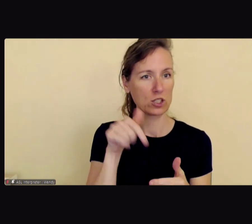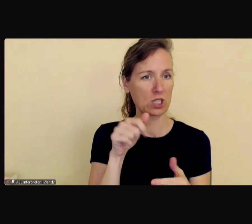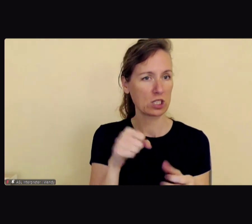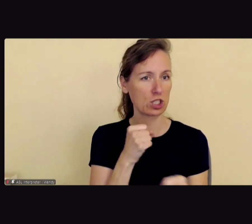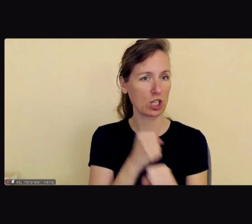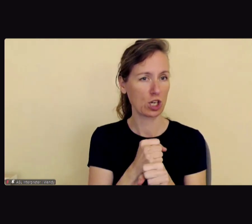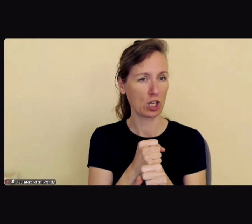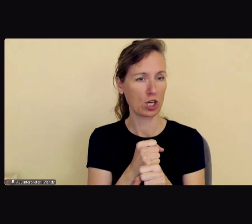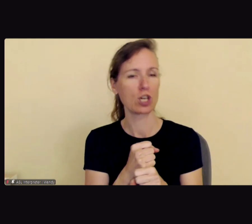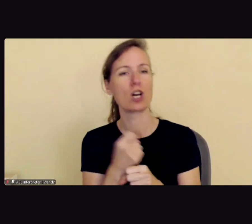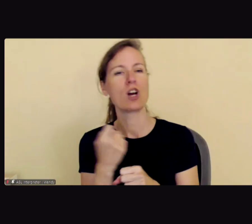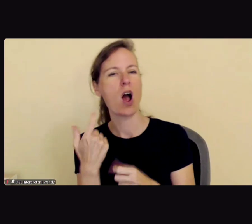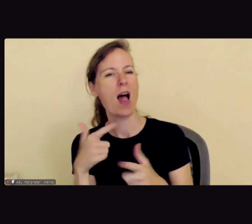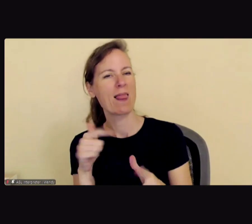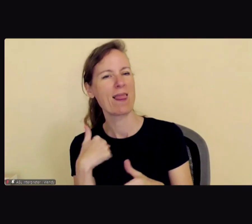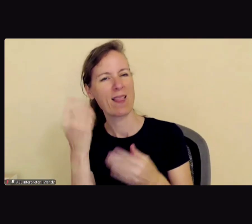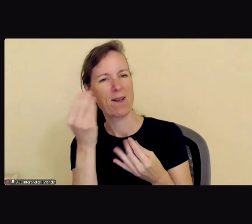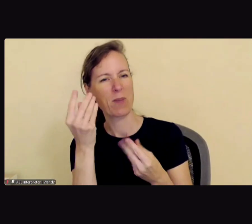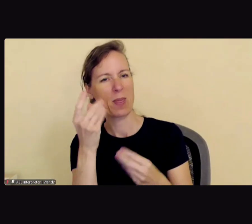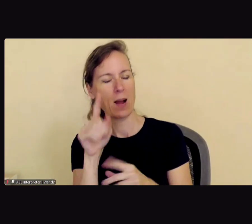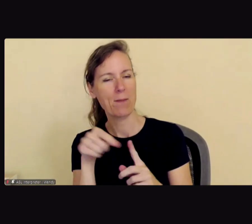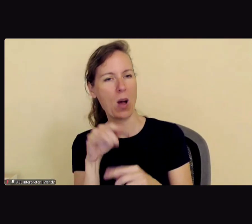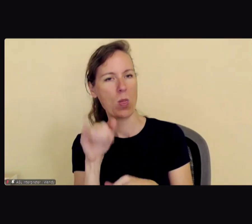me noodle on that. okay, all right. Yeah.